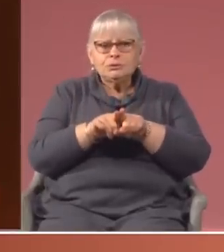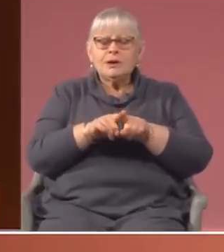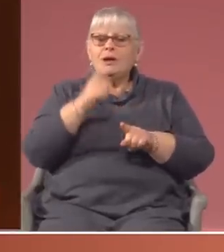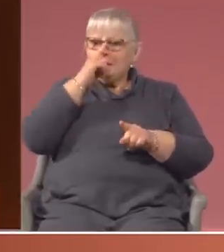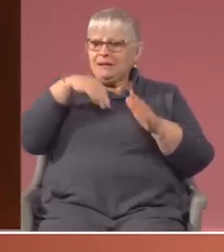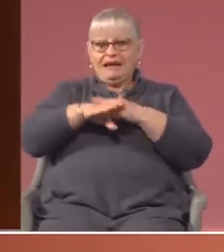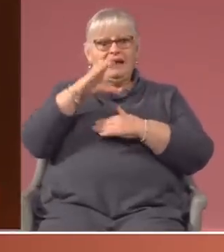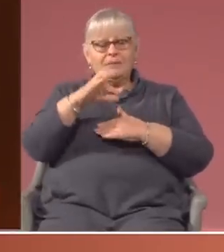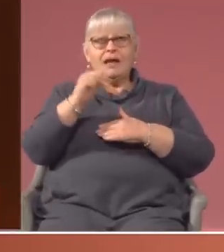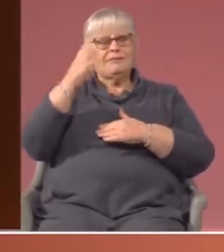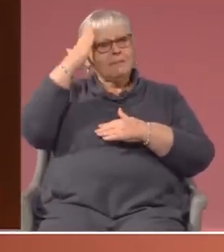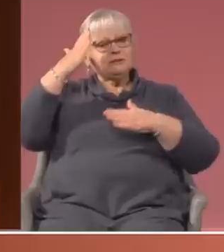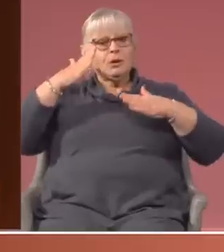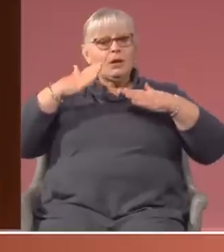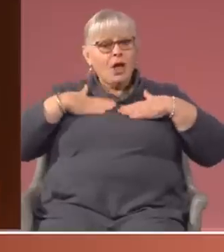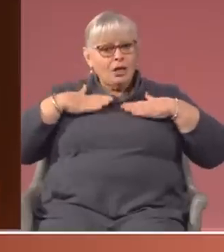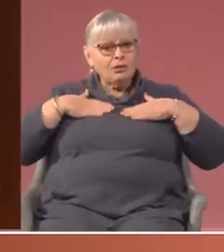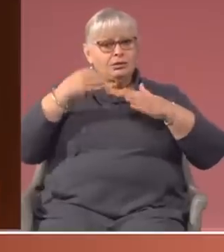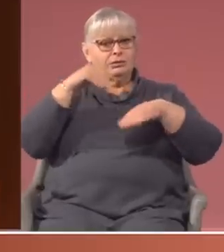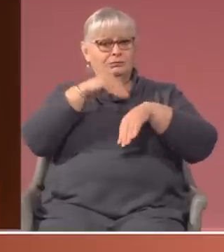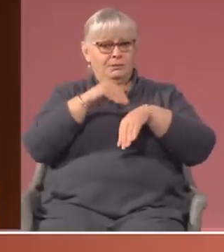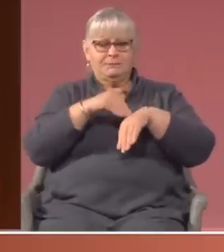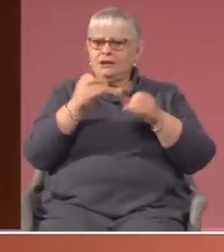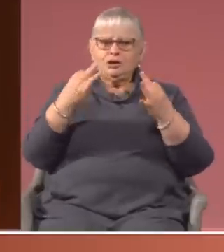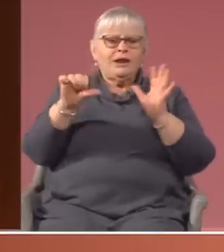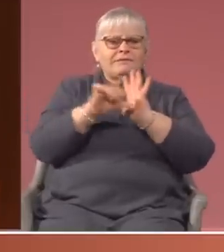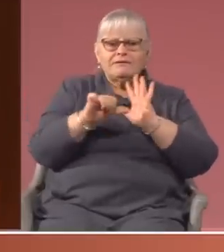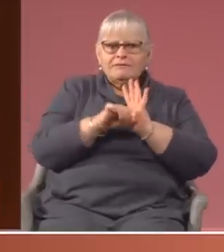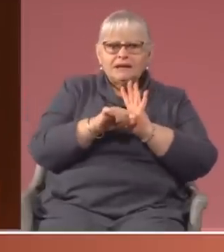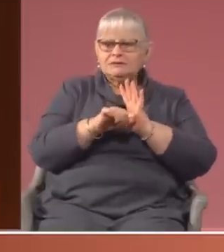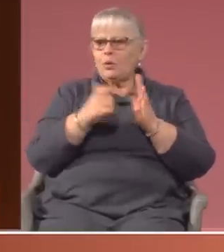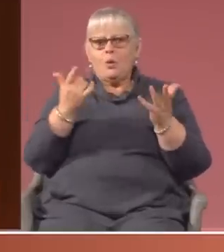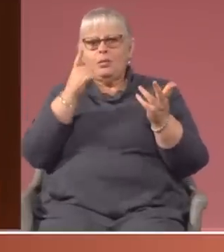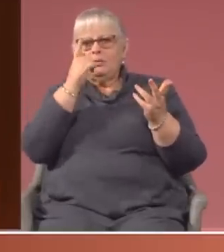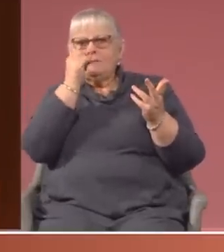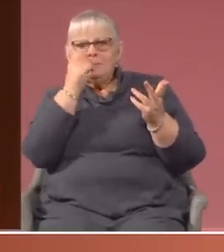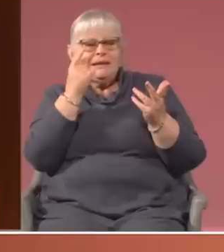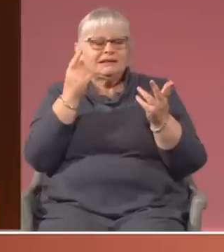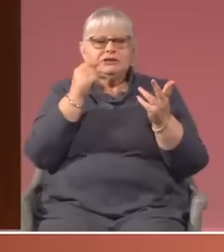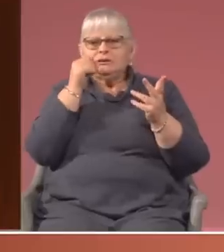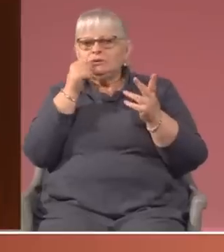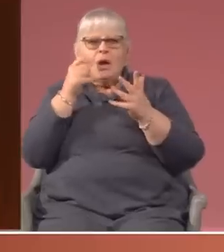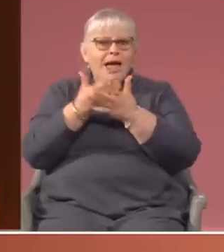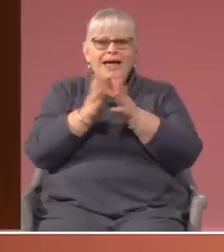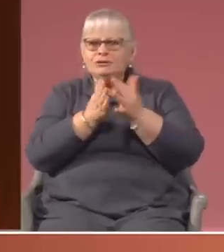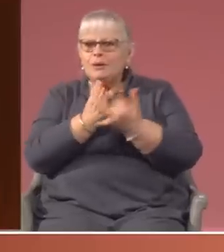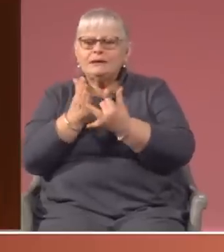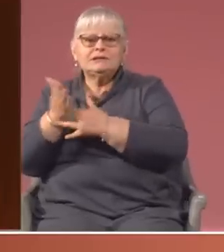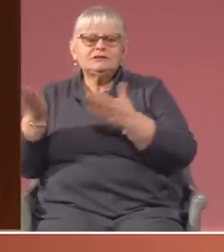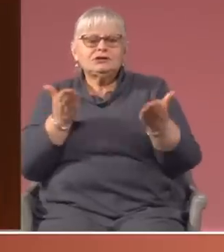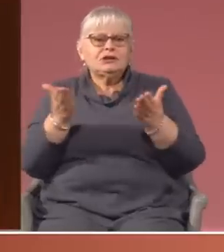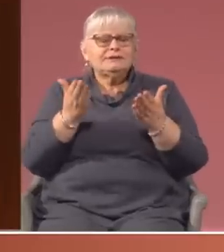community face mental health challenges, often without the funds or ability to access the services they need to get